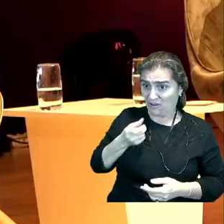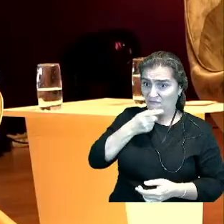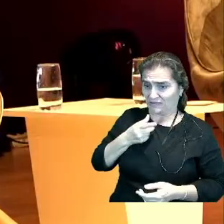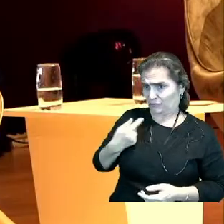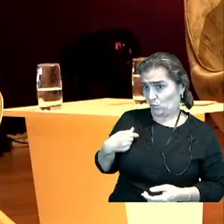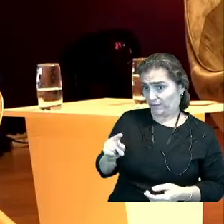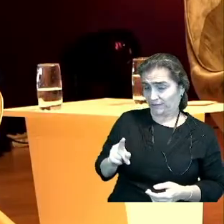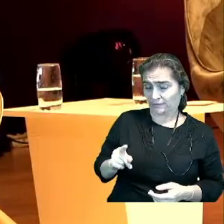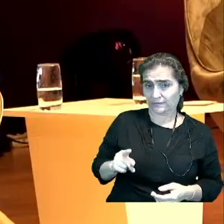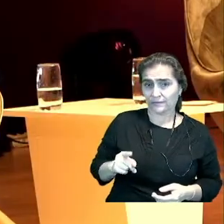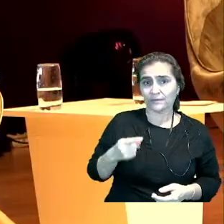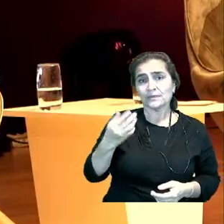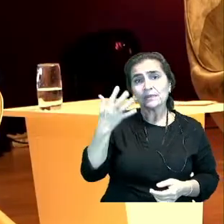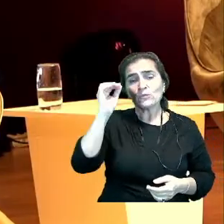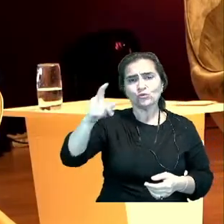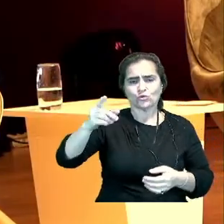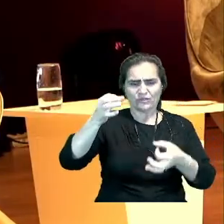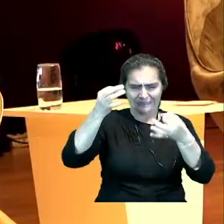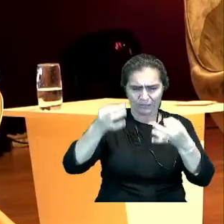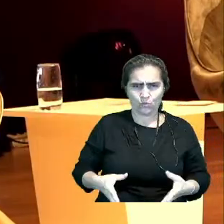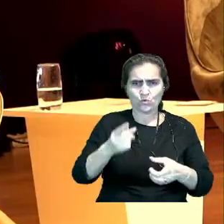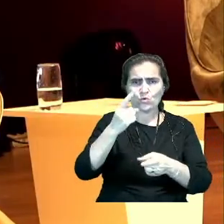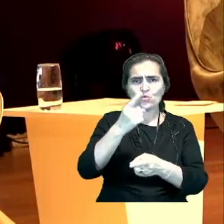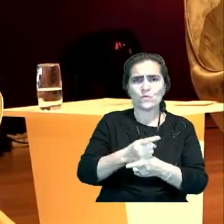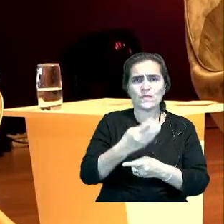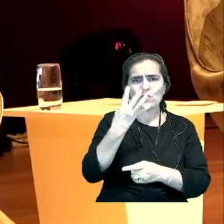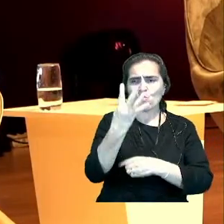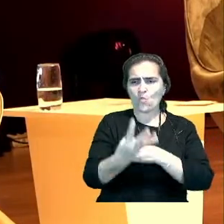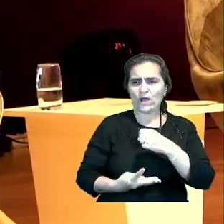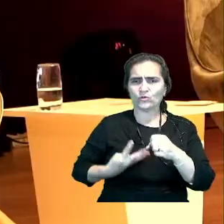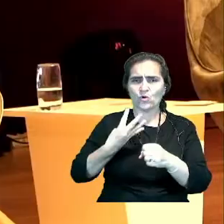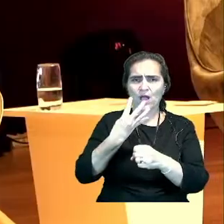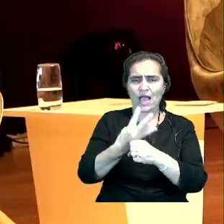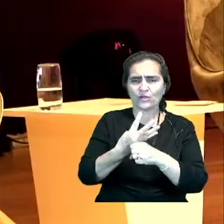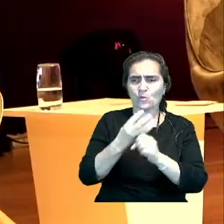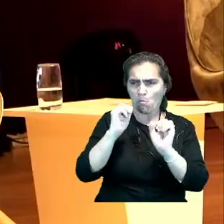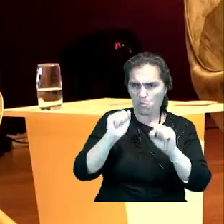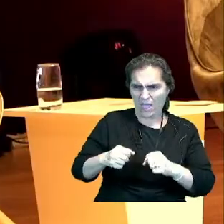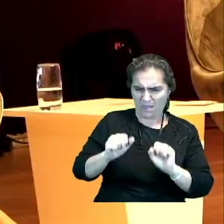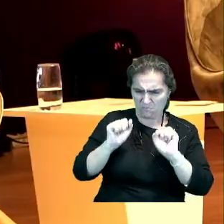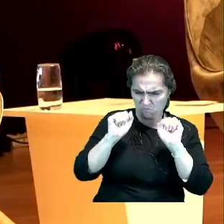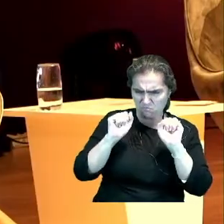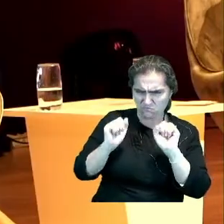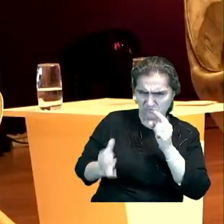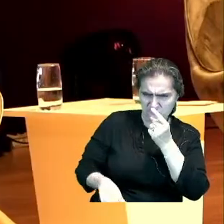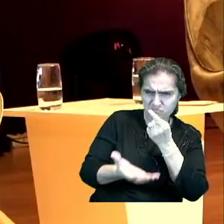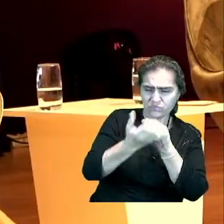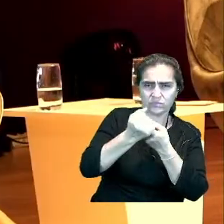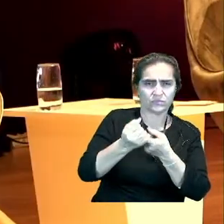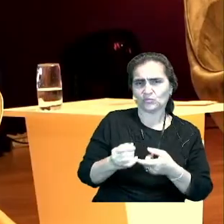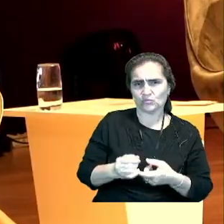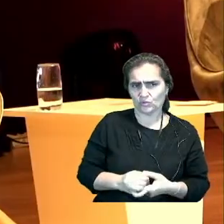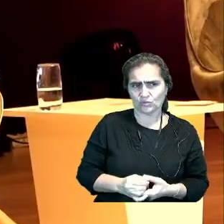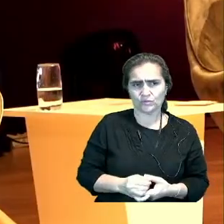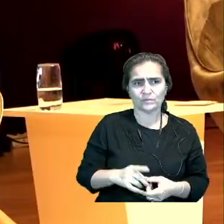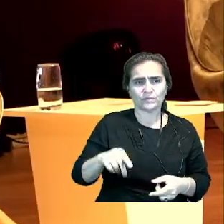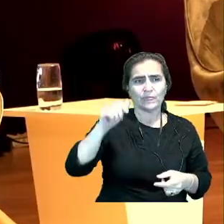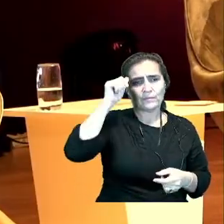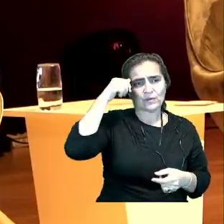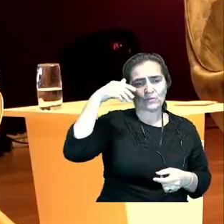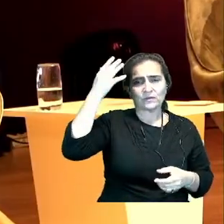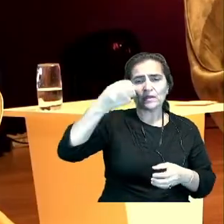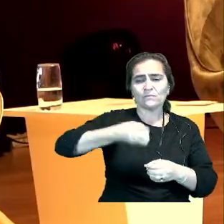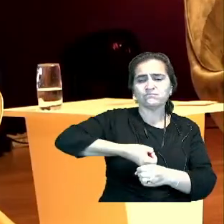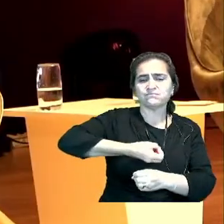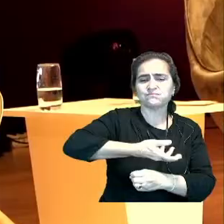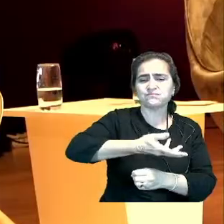Who told you that you were going to achieve all this in these 4 years? That is not the case. But I am the result. I have